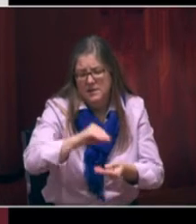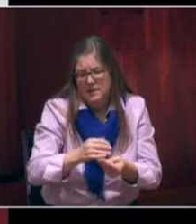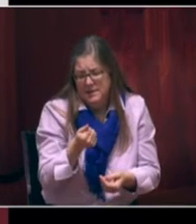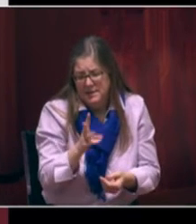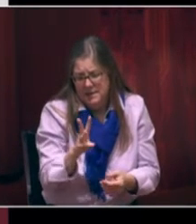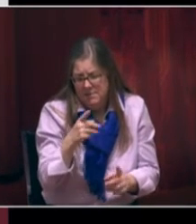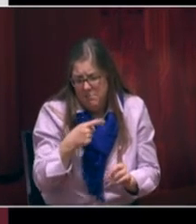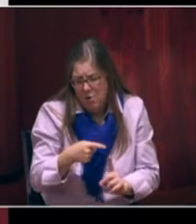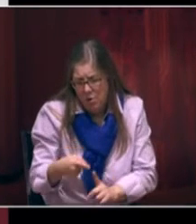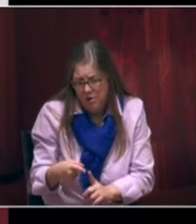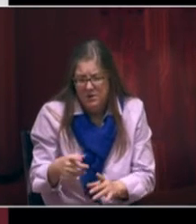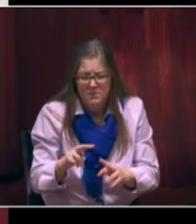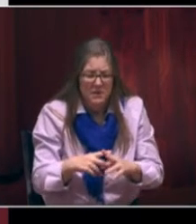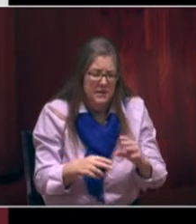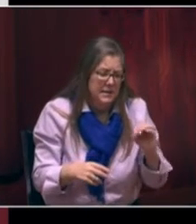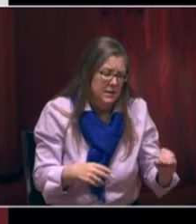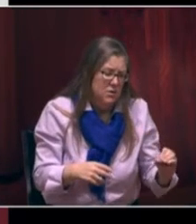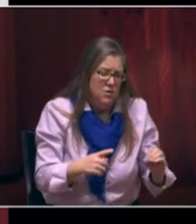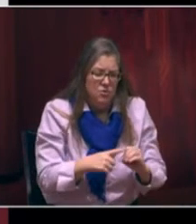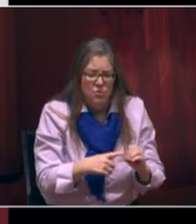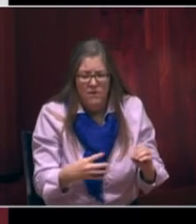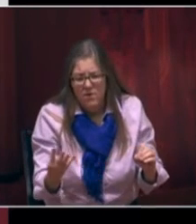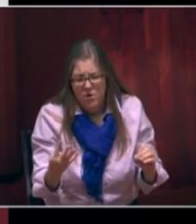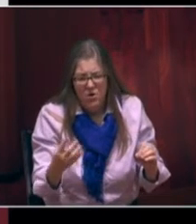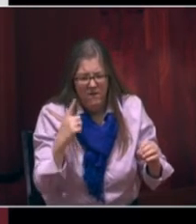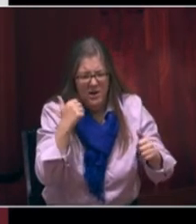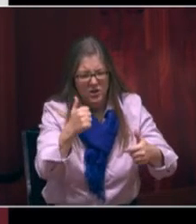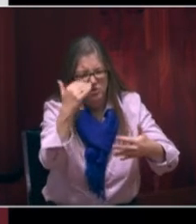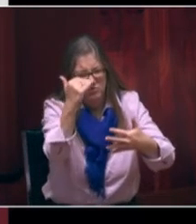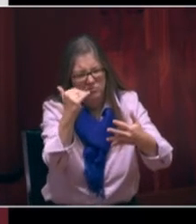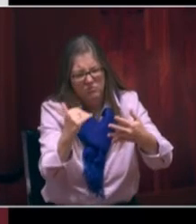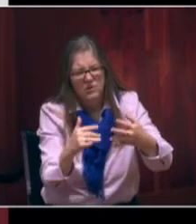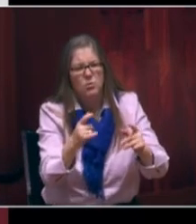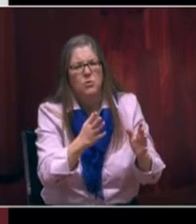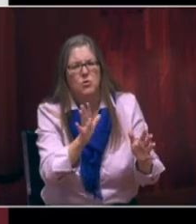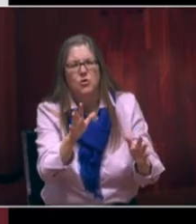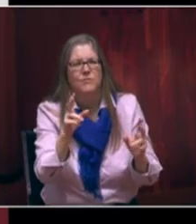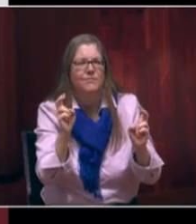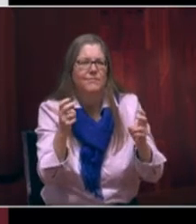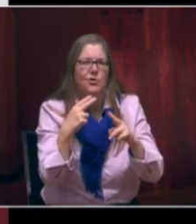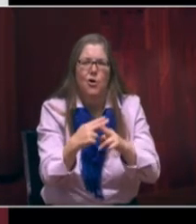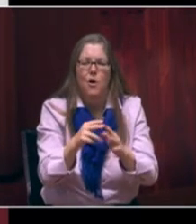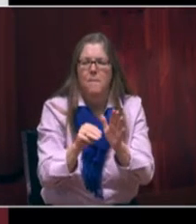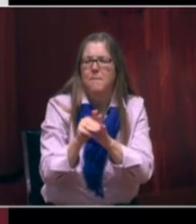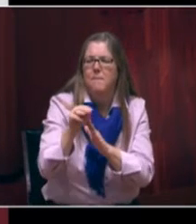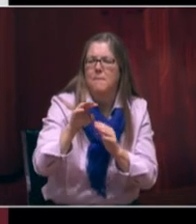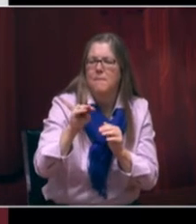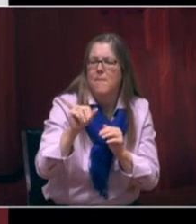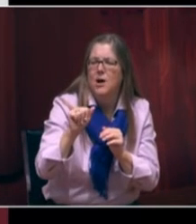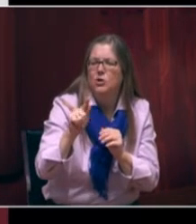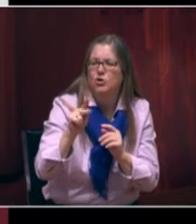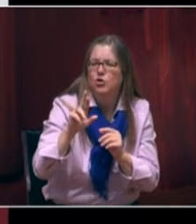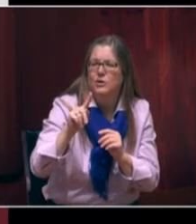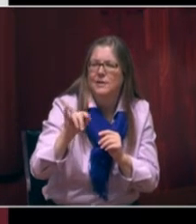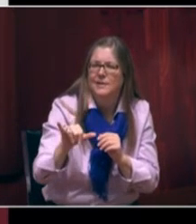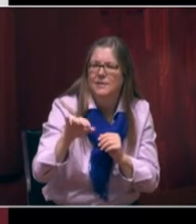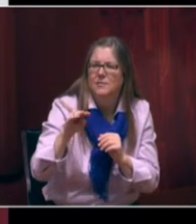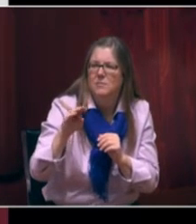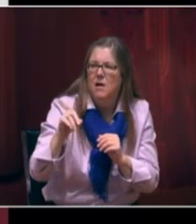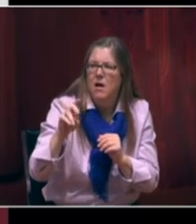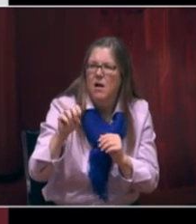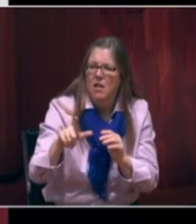of a score of 0 to 4, very much like a traditional maturity model for that. And then we'll divide that score. So overall for the